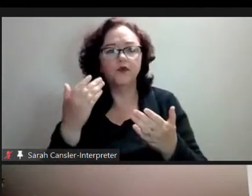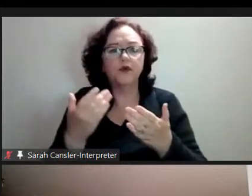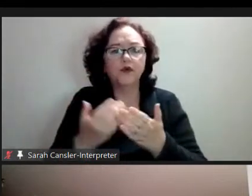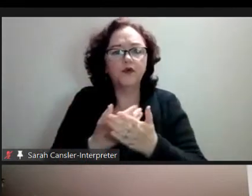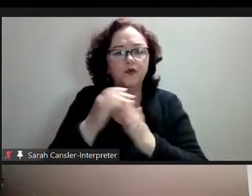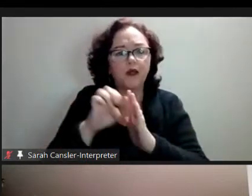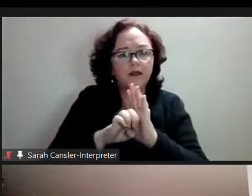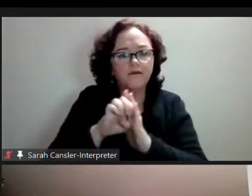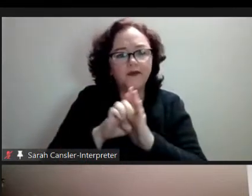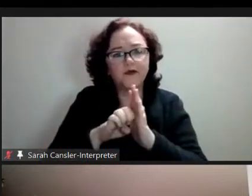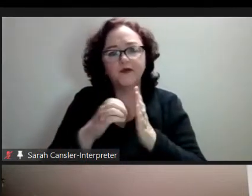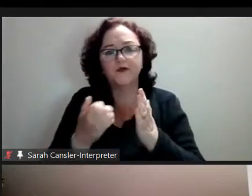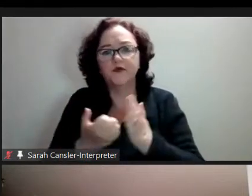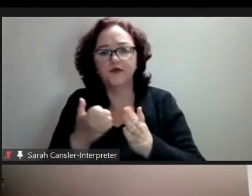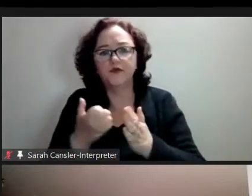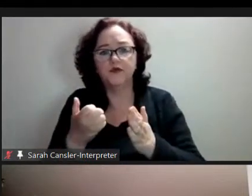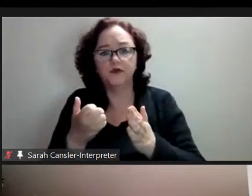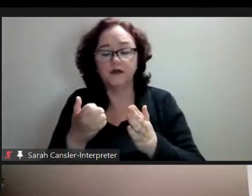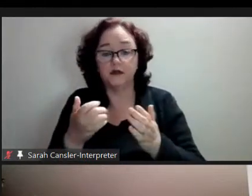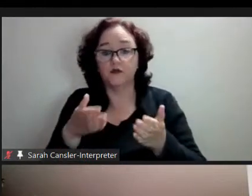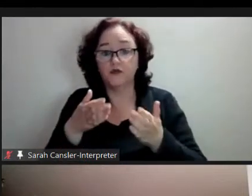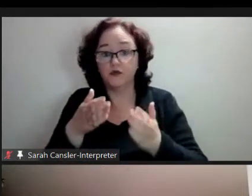located?